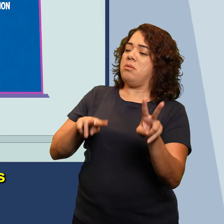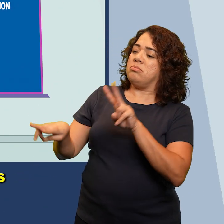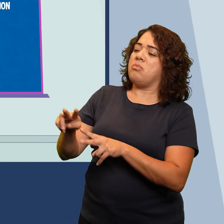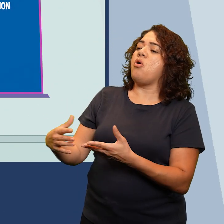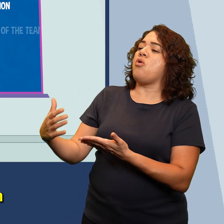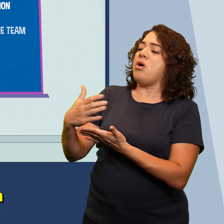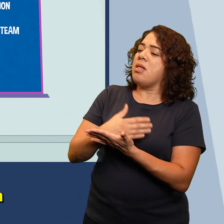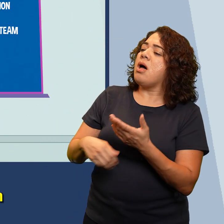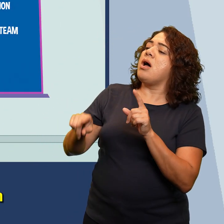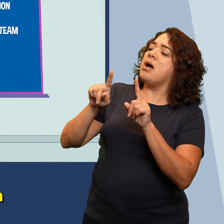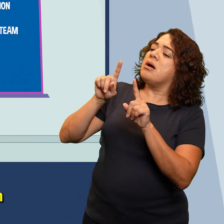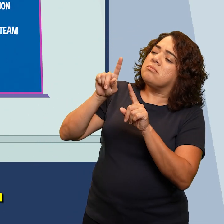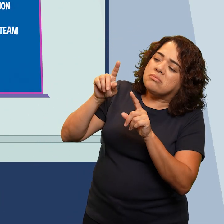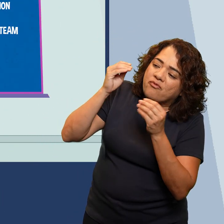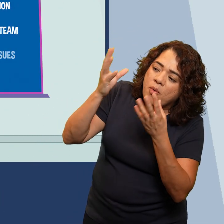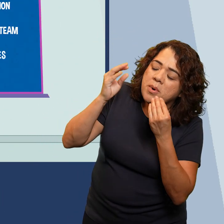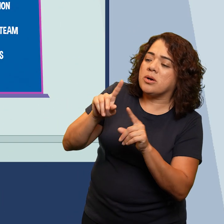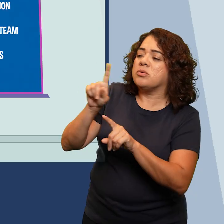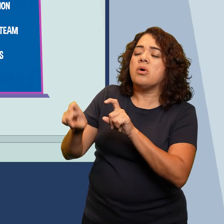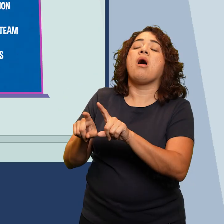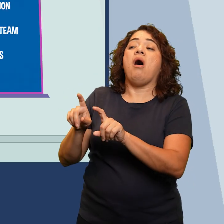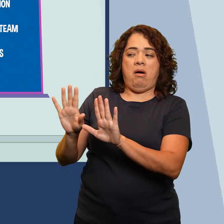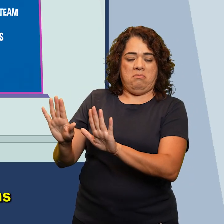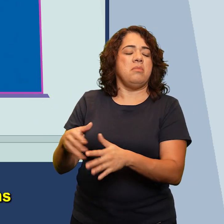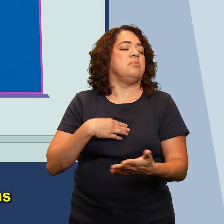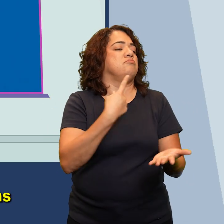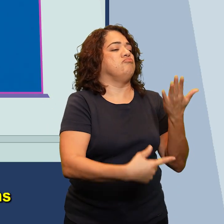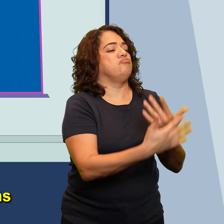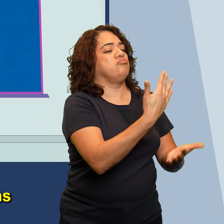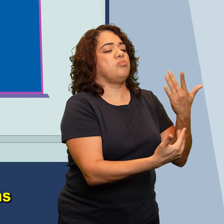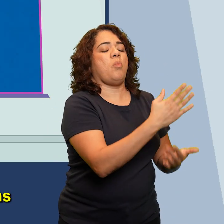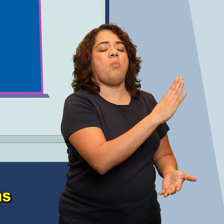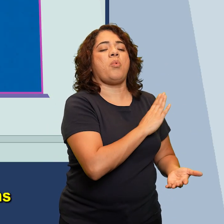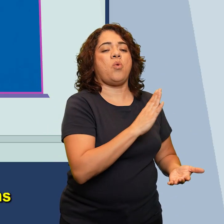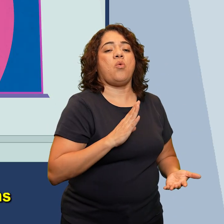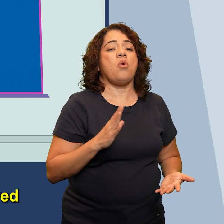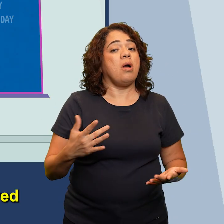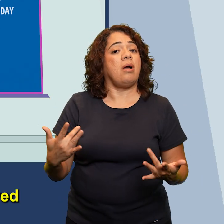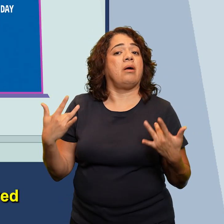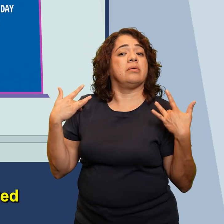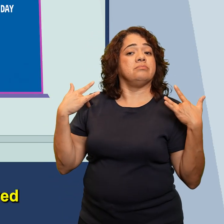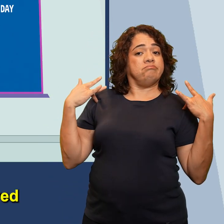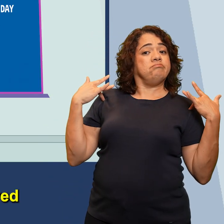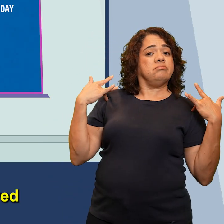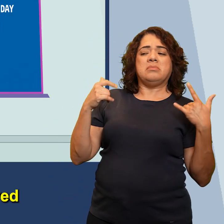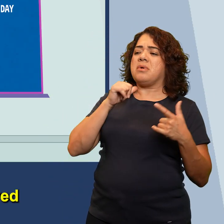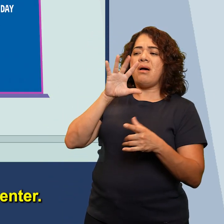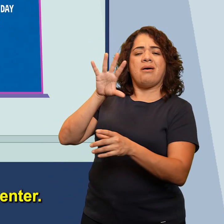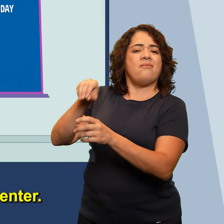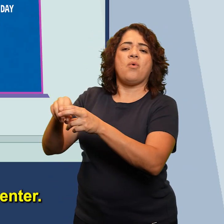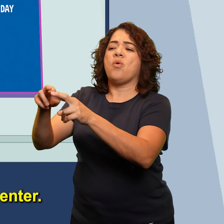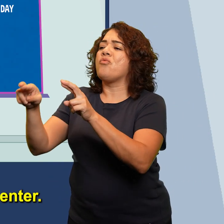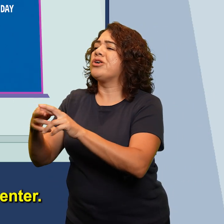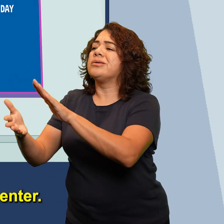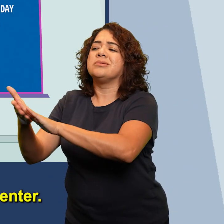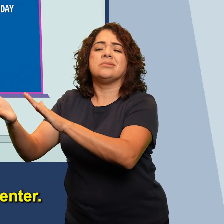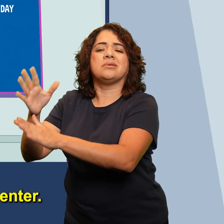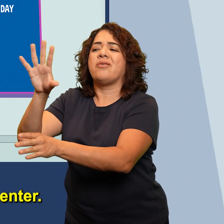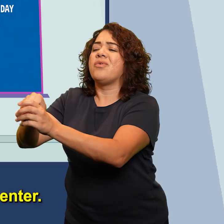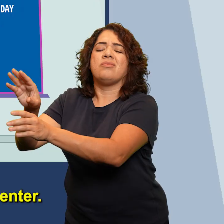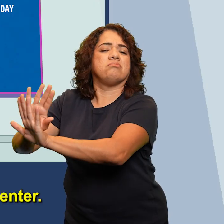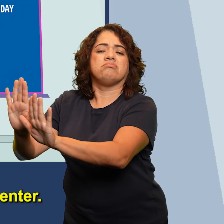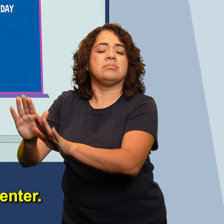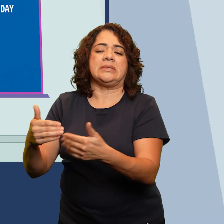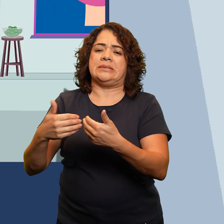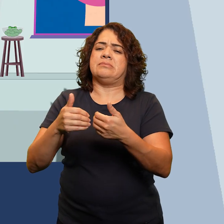the information, ask questions of the team, and discuss the issues, while the hands out means you don't get directly involved in the day-to-day operations